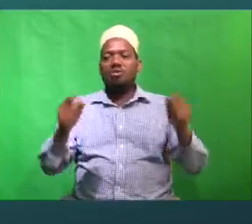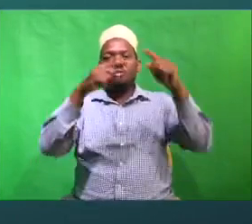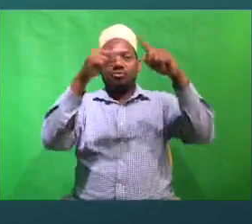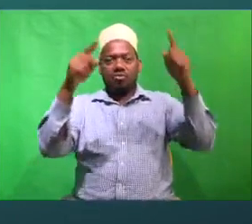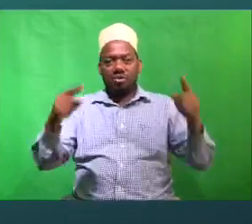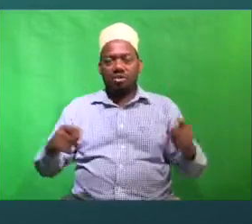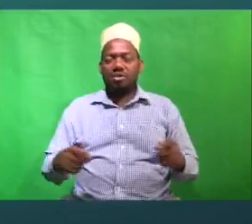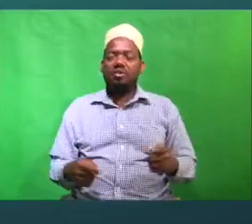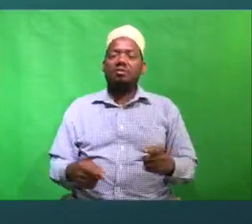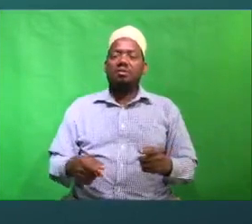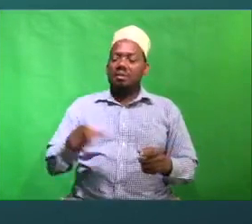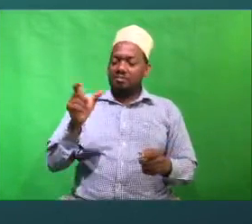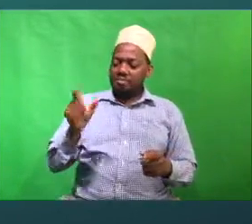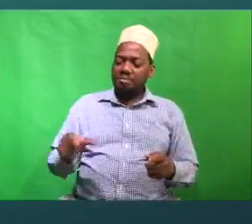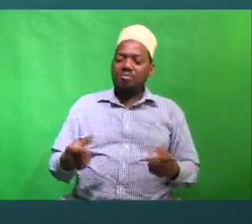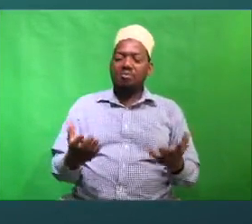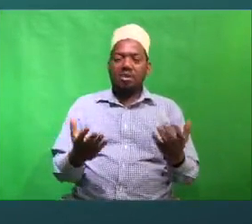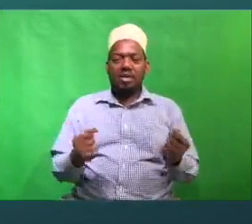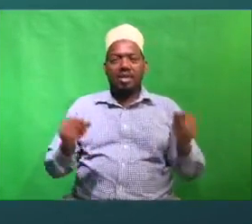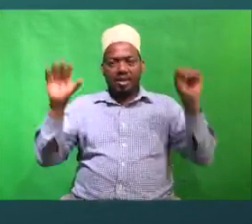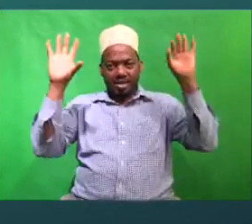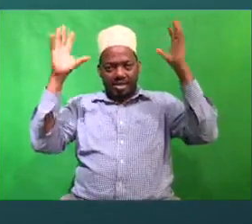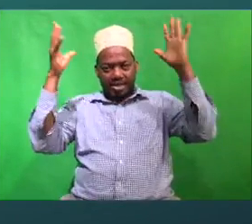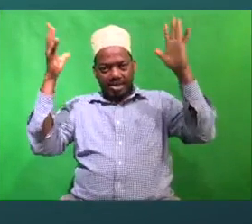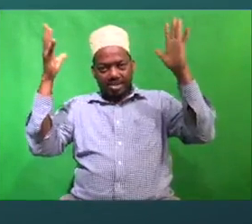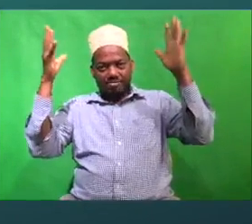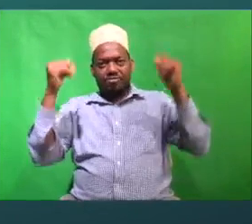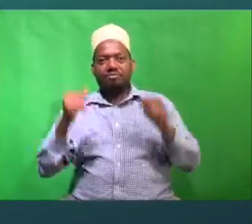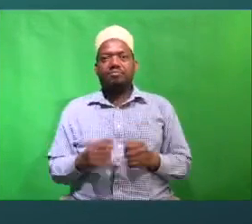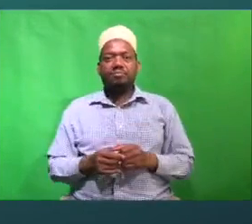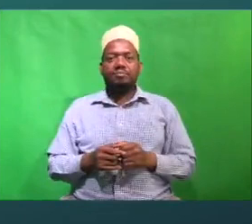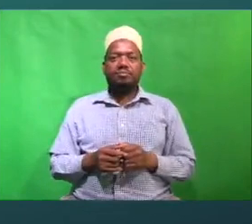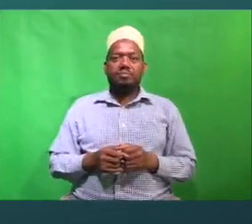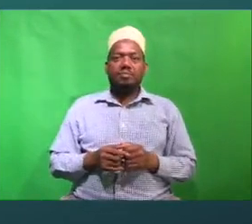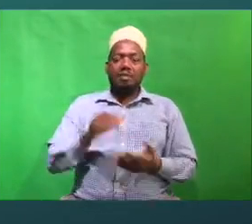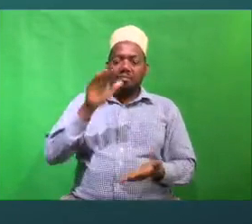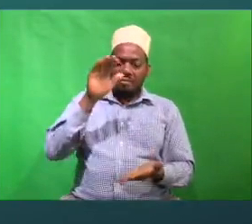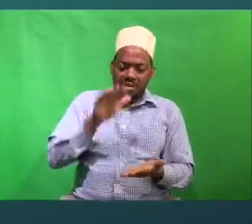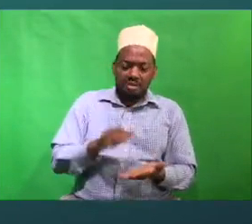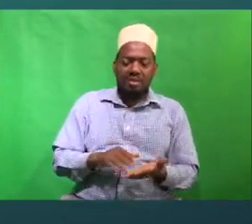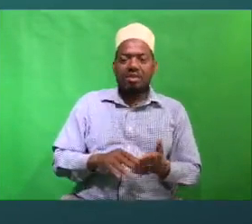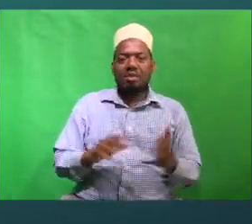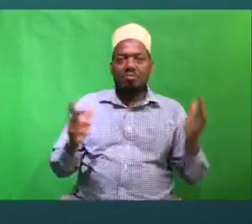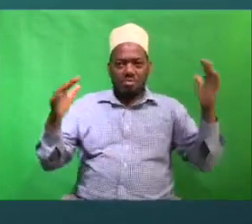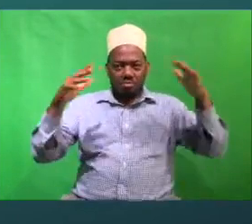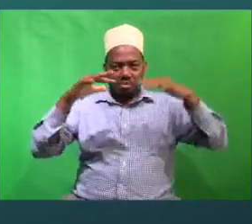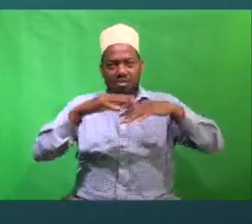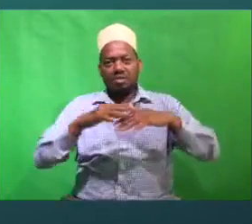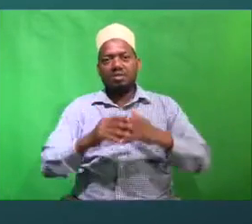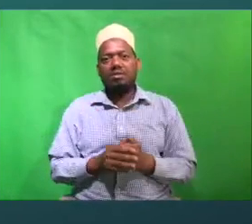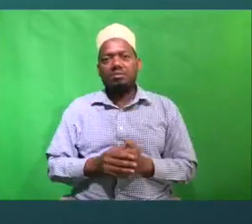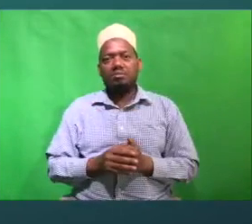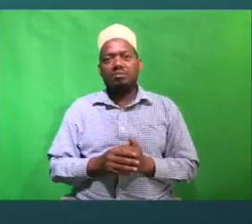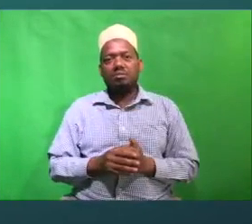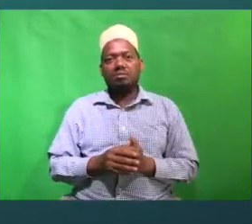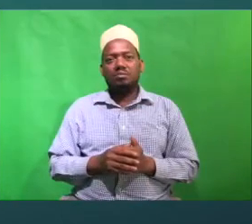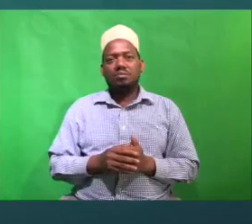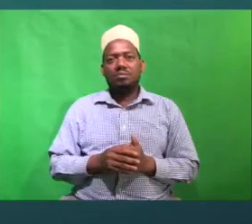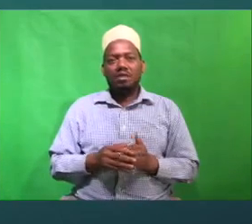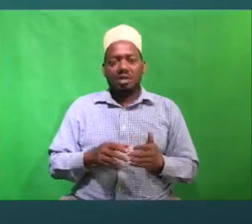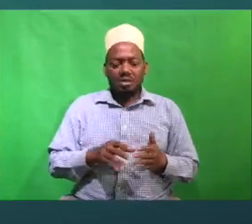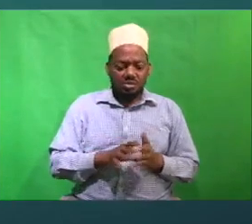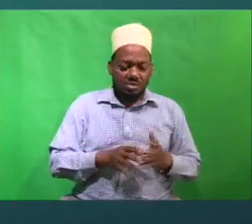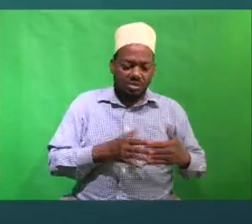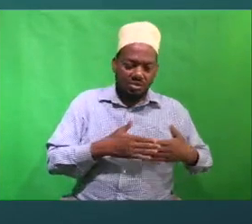People are discouraged to live, leading to the have a sparsely populated or no population. As